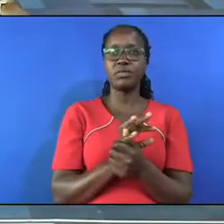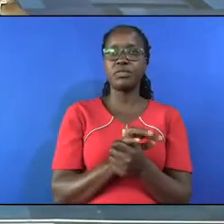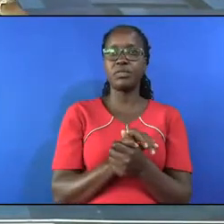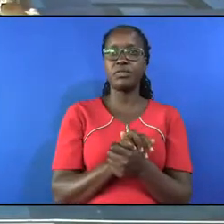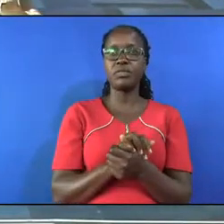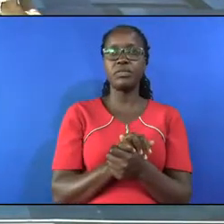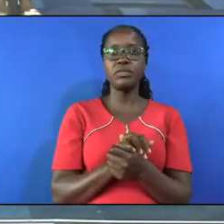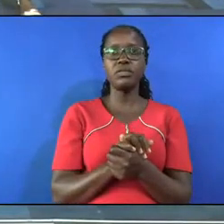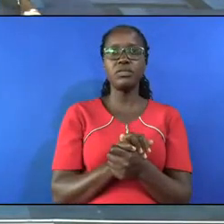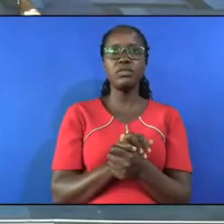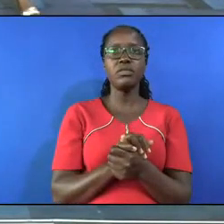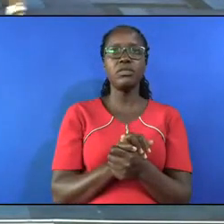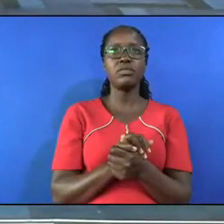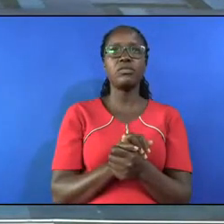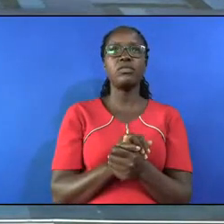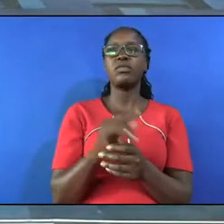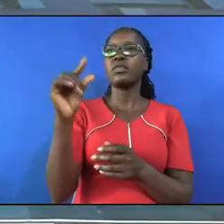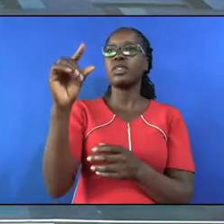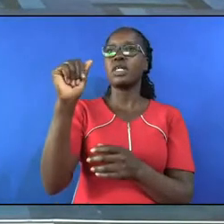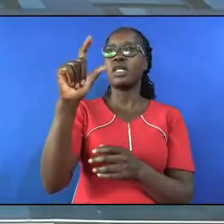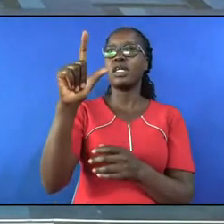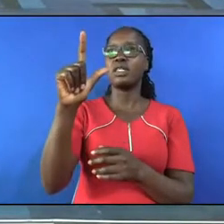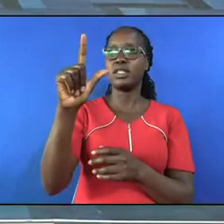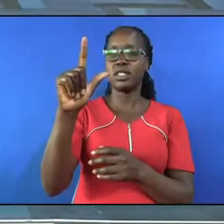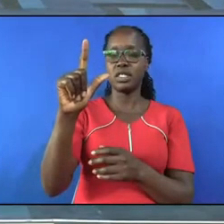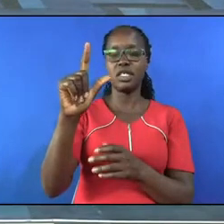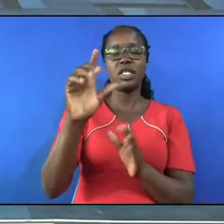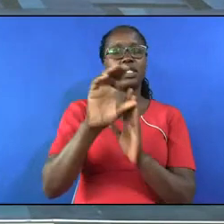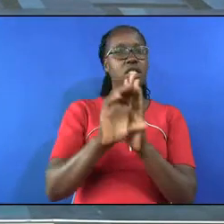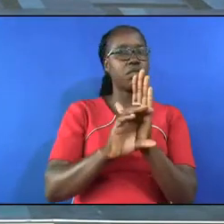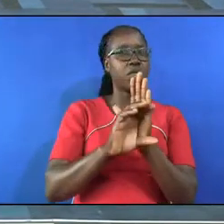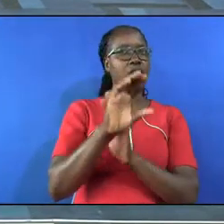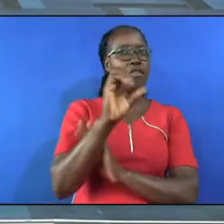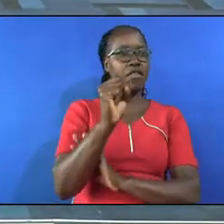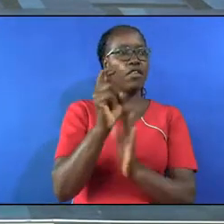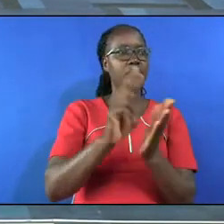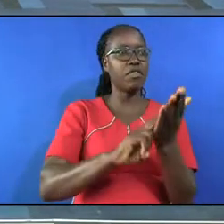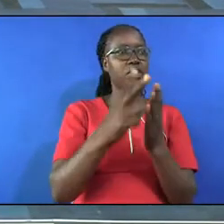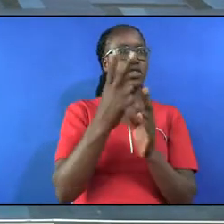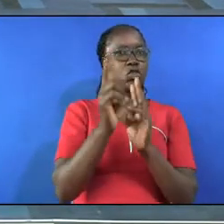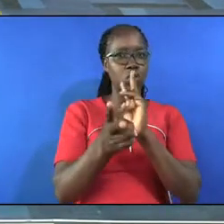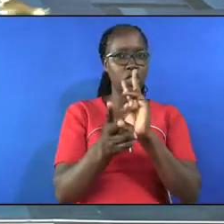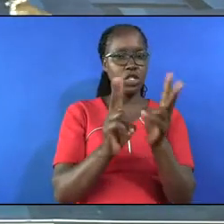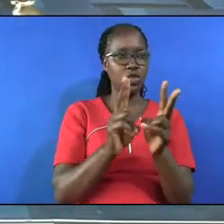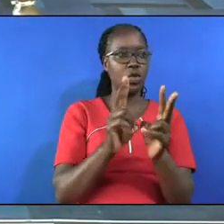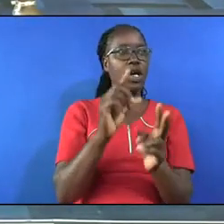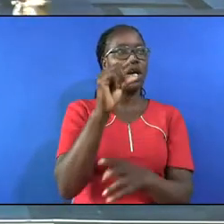Amen? Galatians 5:22. A child, kindly read. Galatians